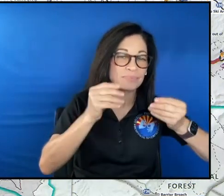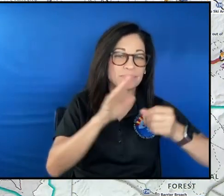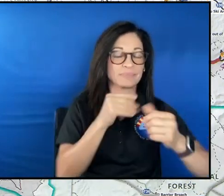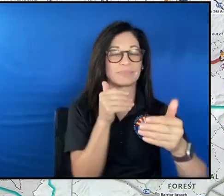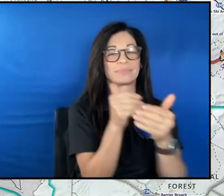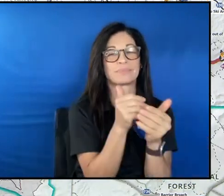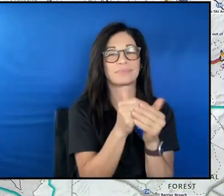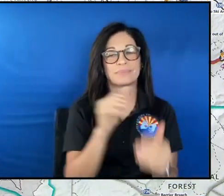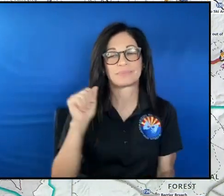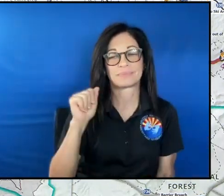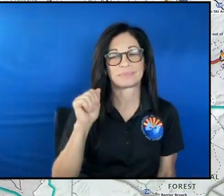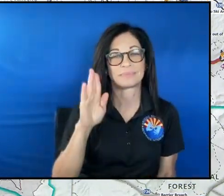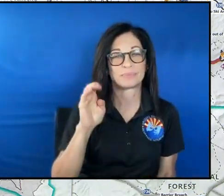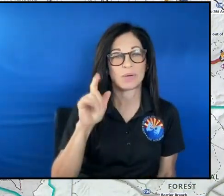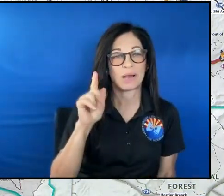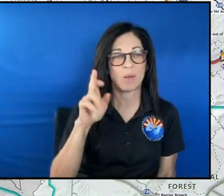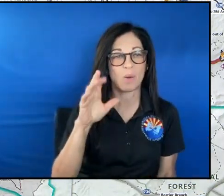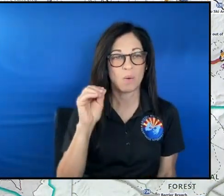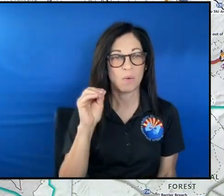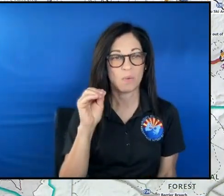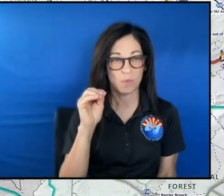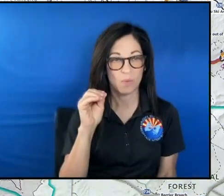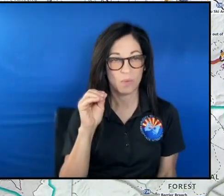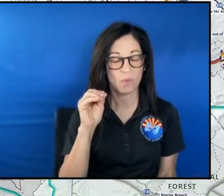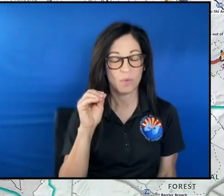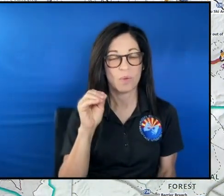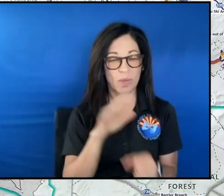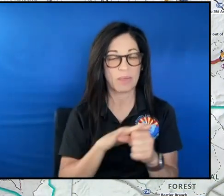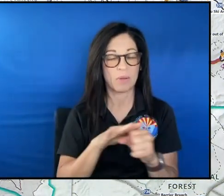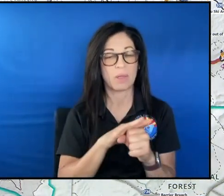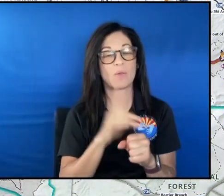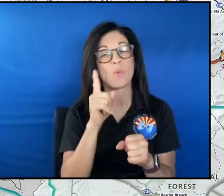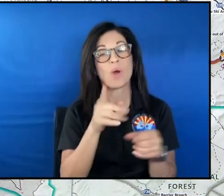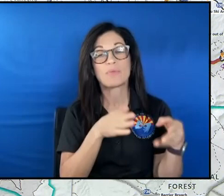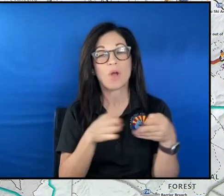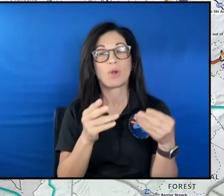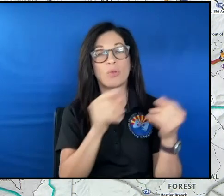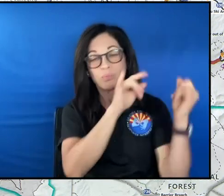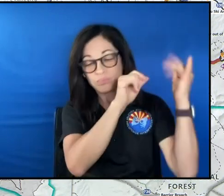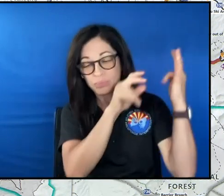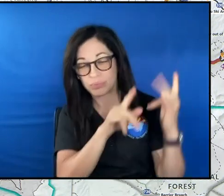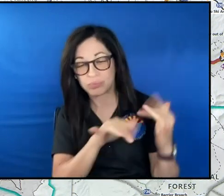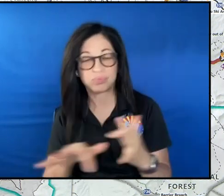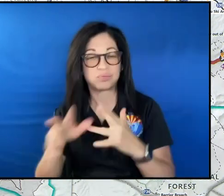Abuelo area. And there was a road that was washed out. It was County Road